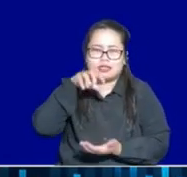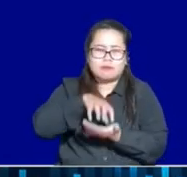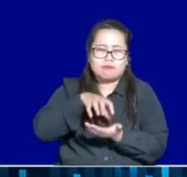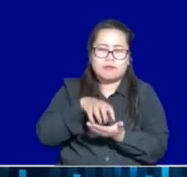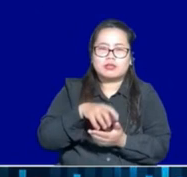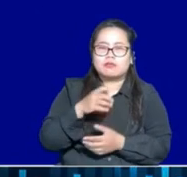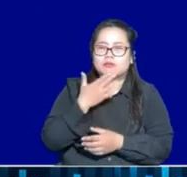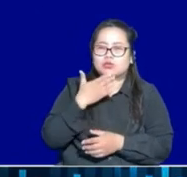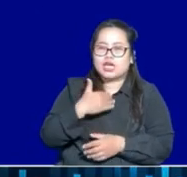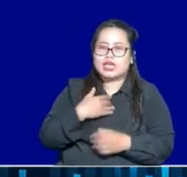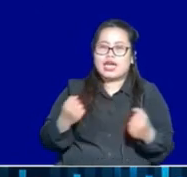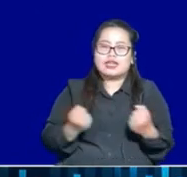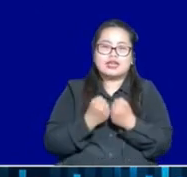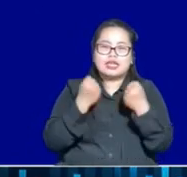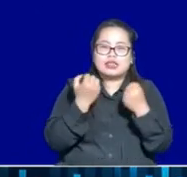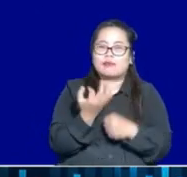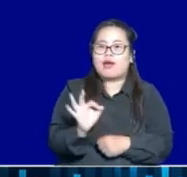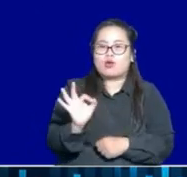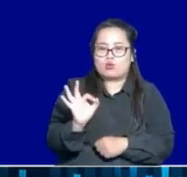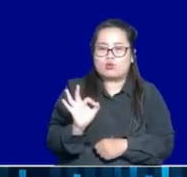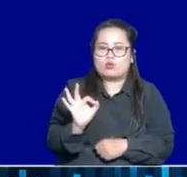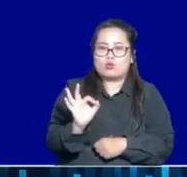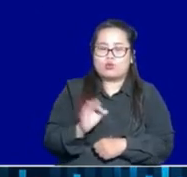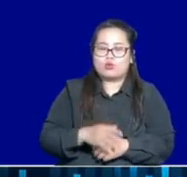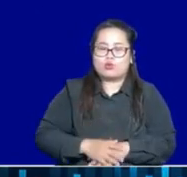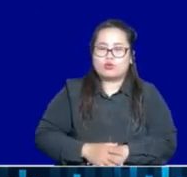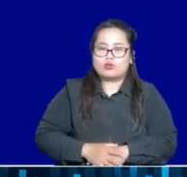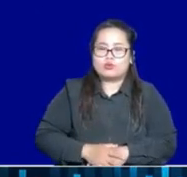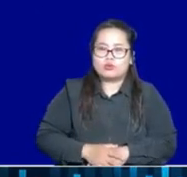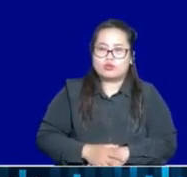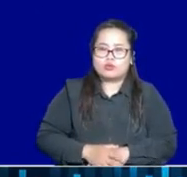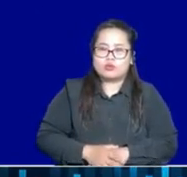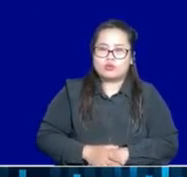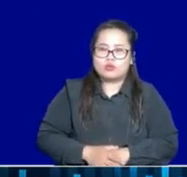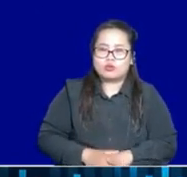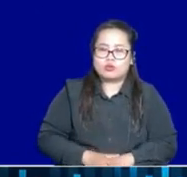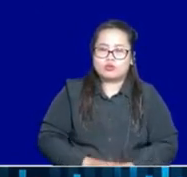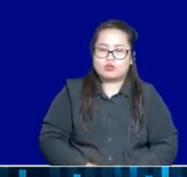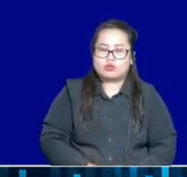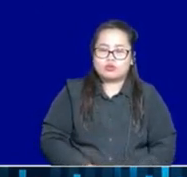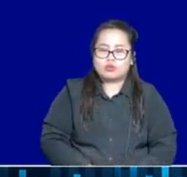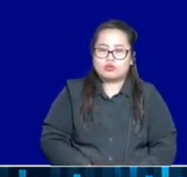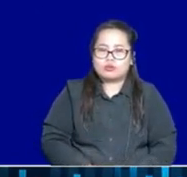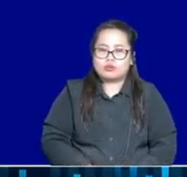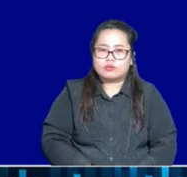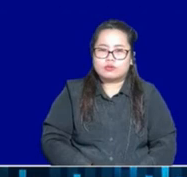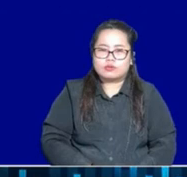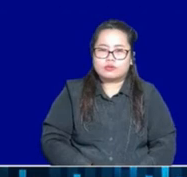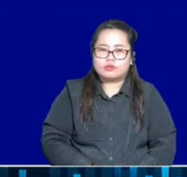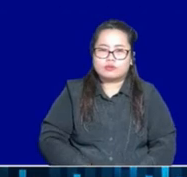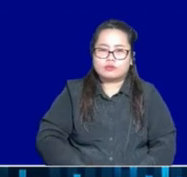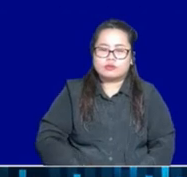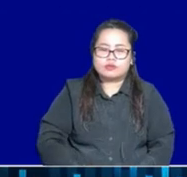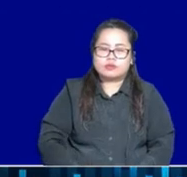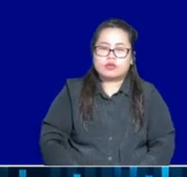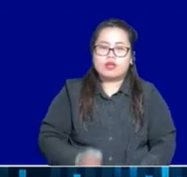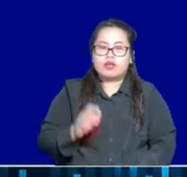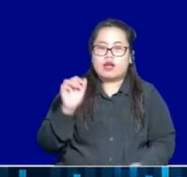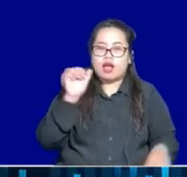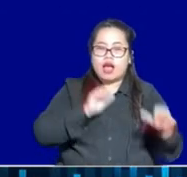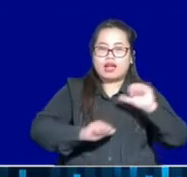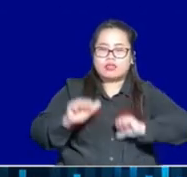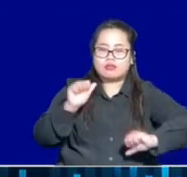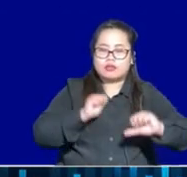able to make the things that are currently done in energy poor countries, activities that will want to move out of there, because it will be